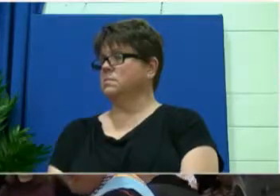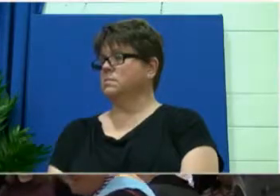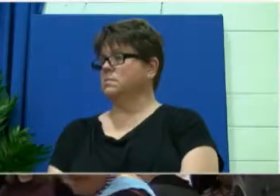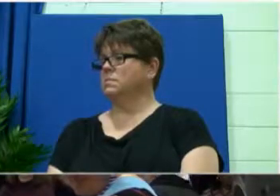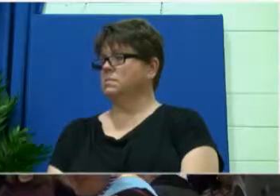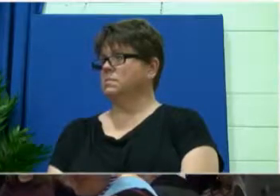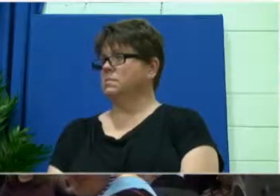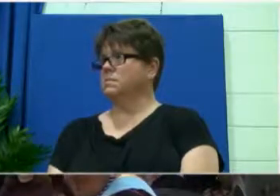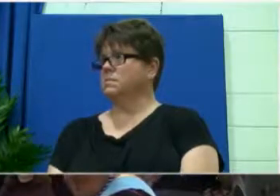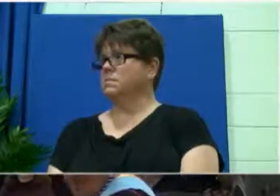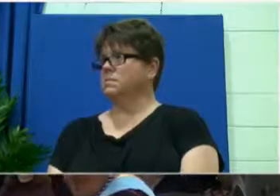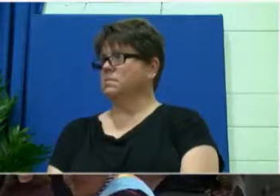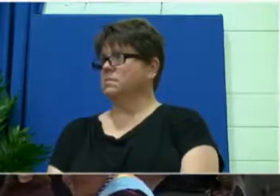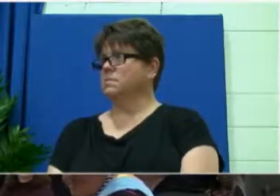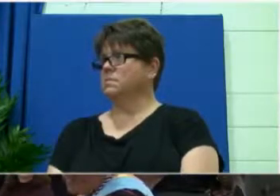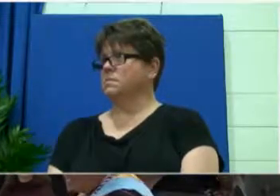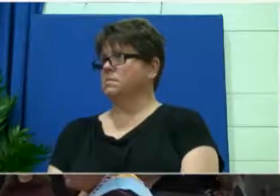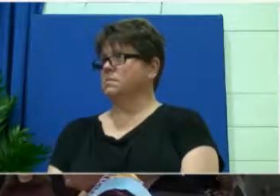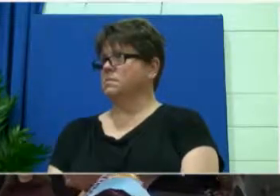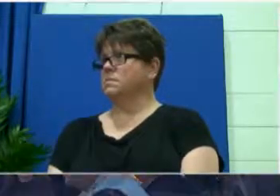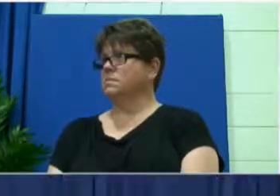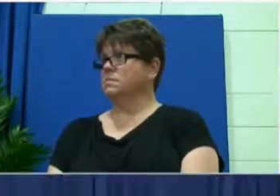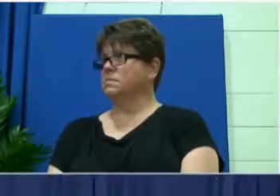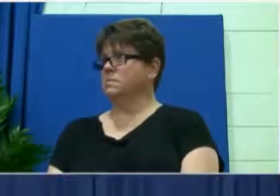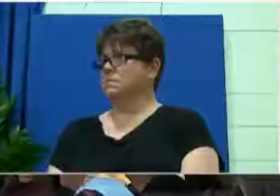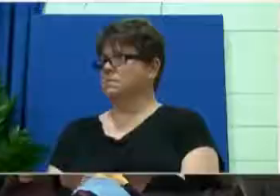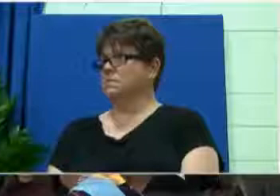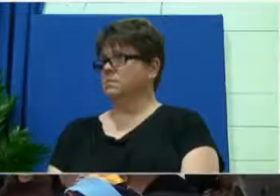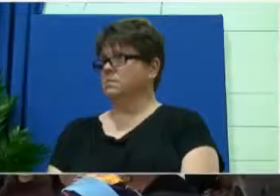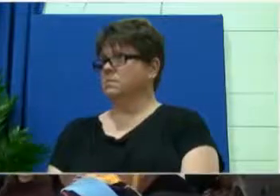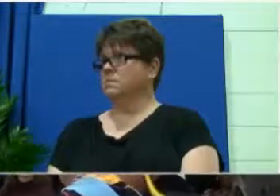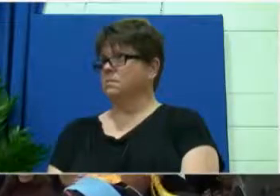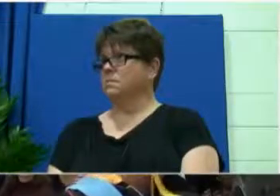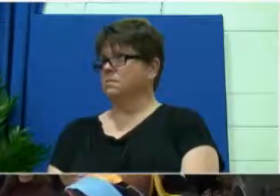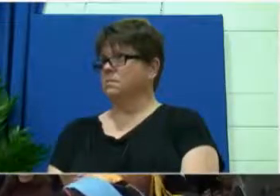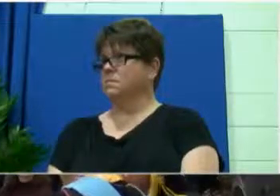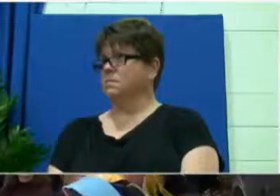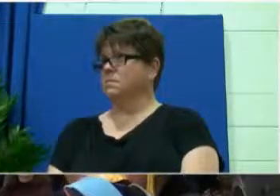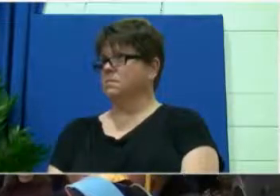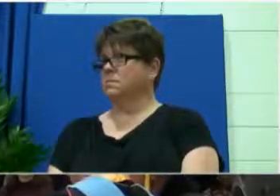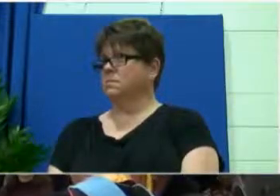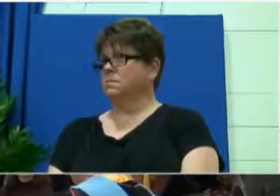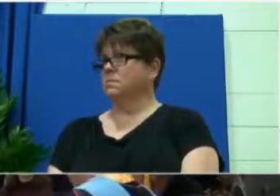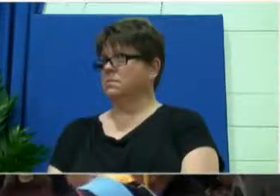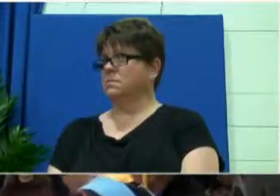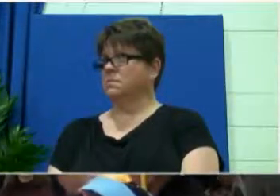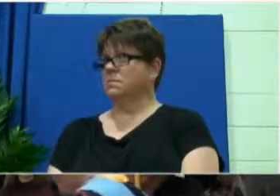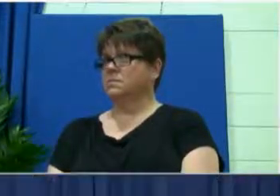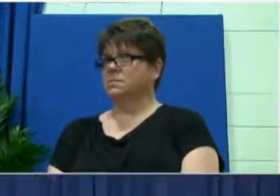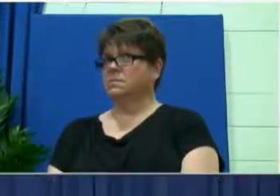graduating cum laude and a member of Phi Theta Kappa.